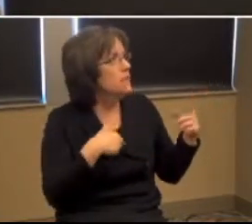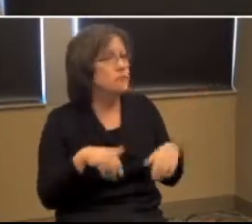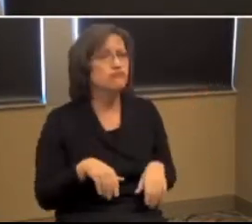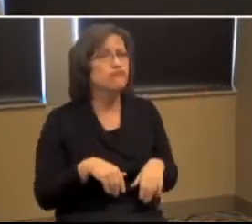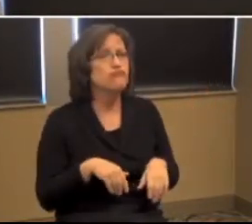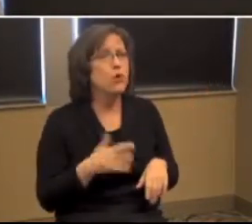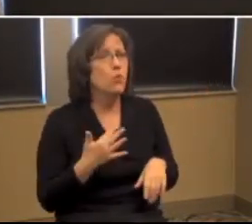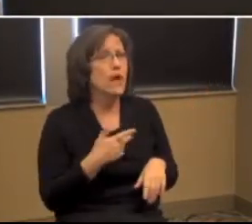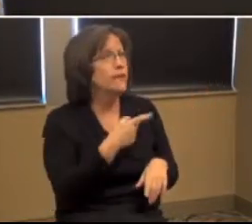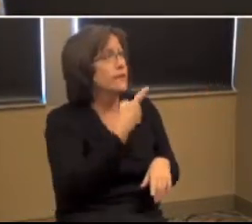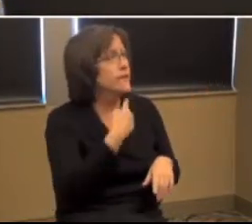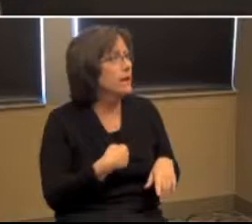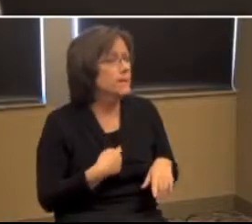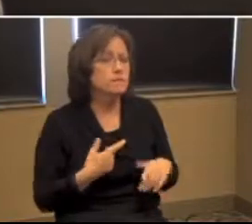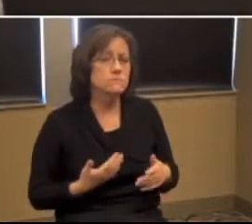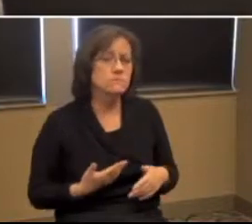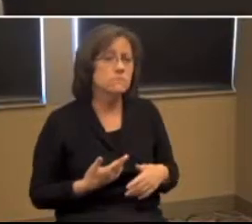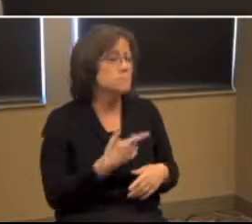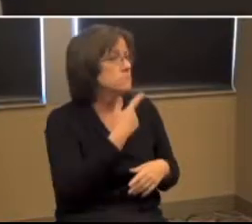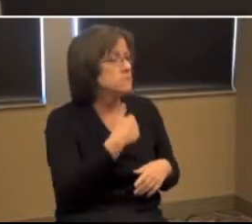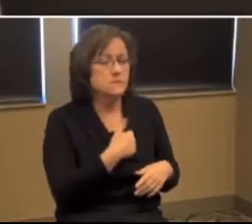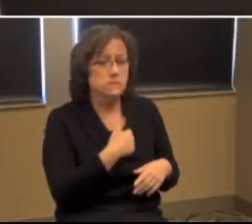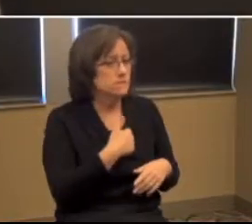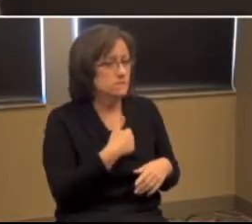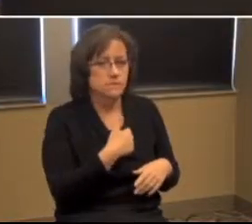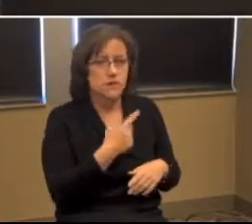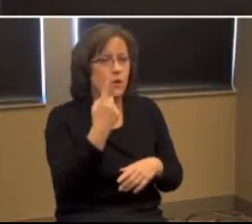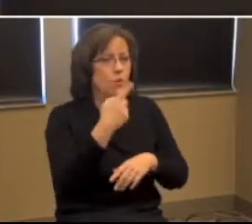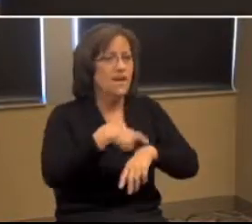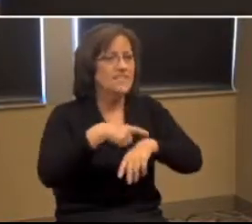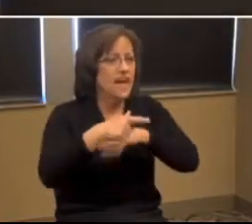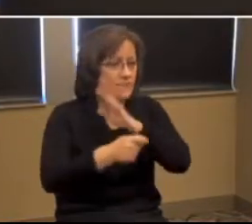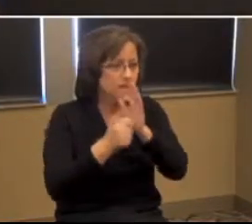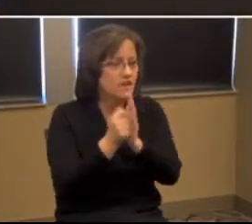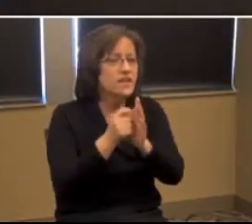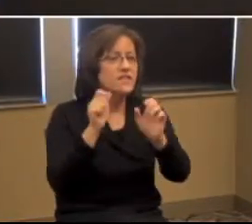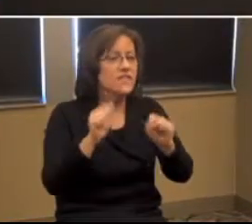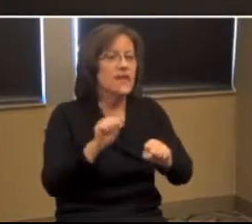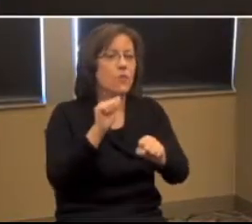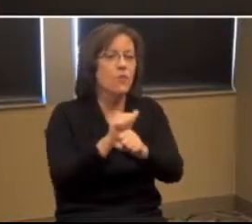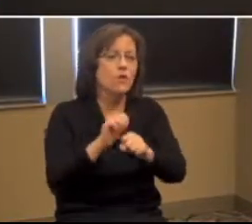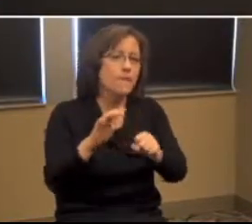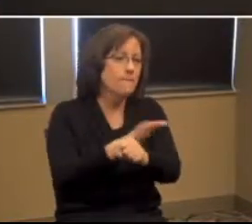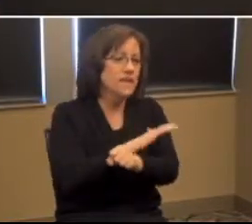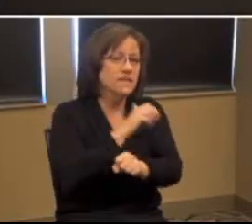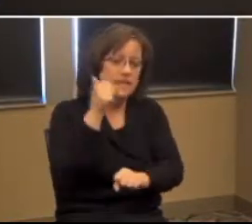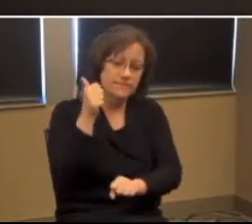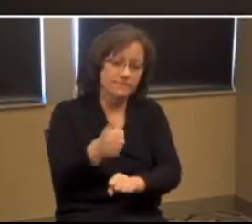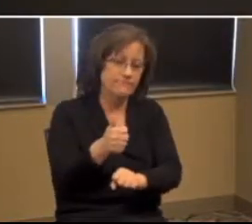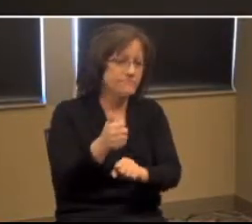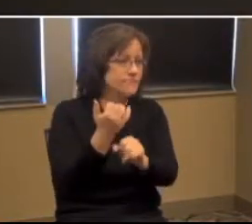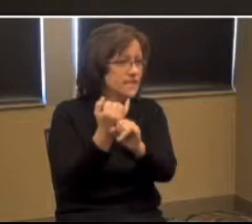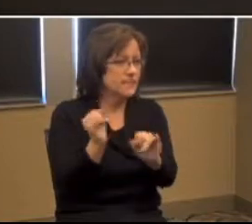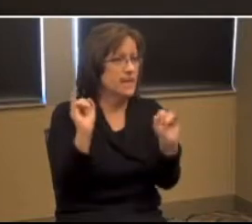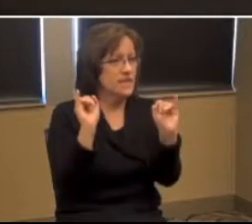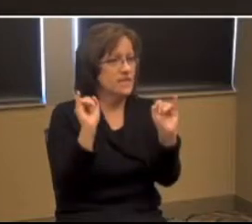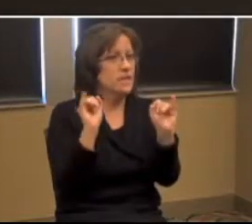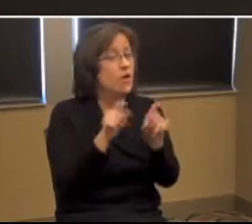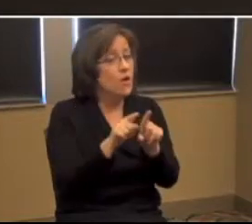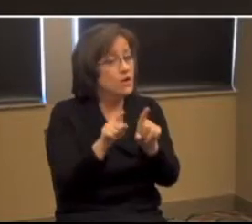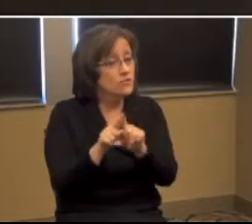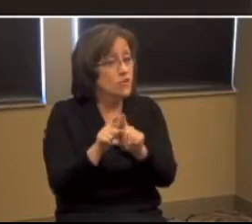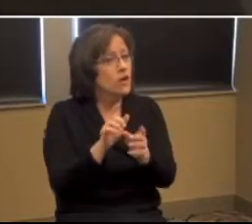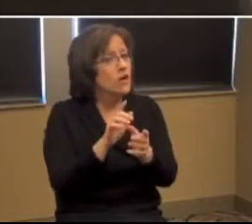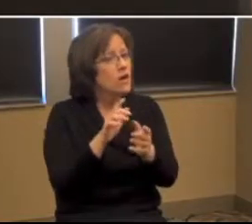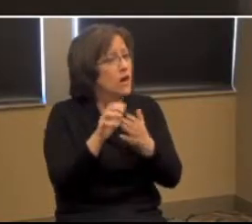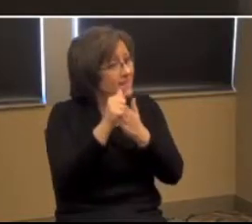is one time period in their day that they can work completely independently. And that can also lead to some nice